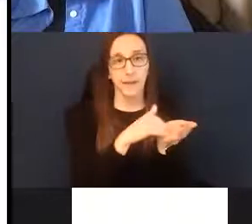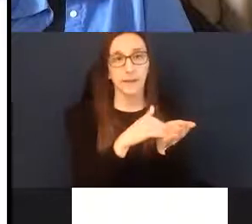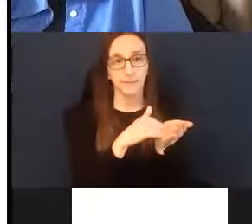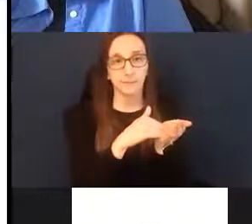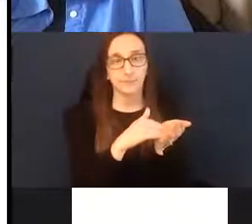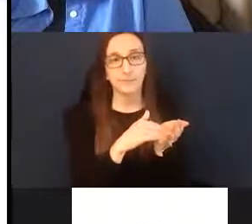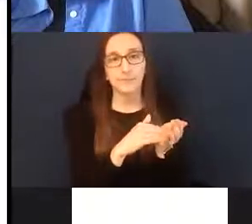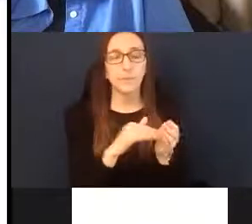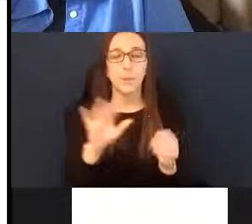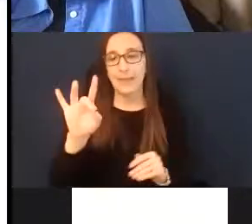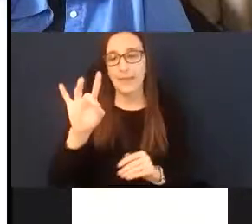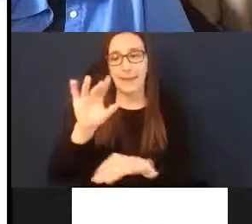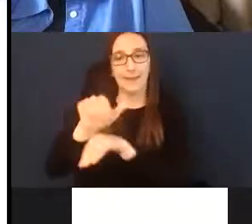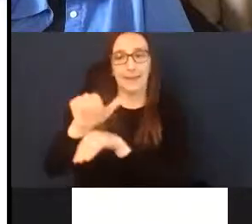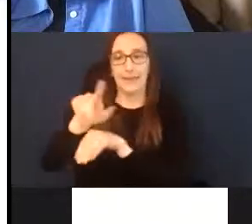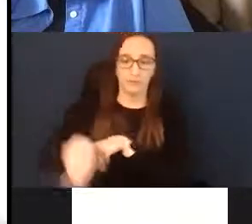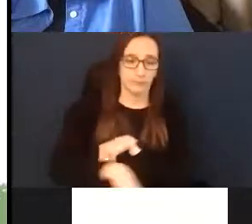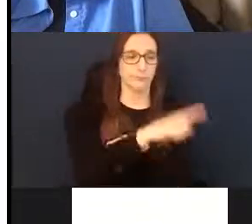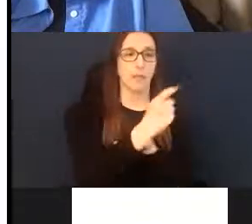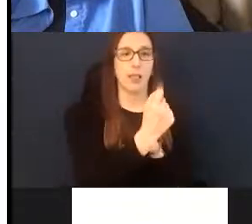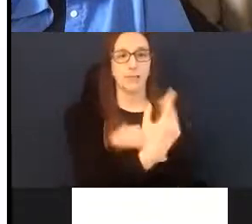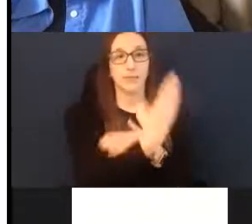that I've seen.